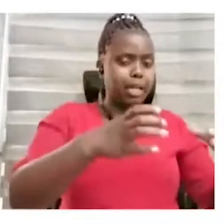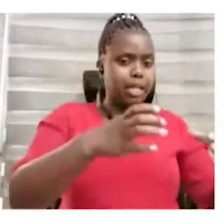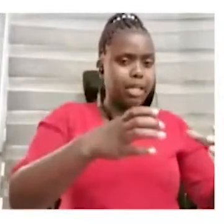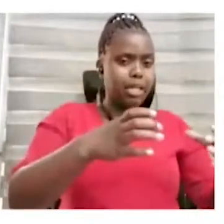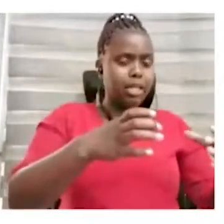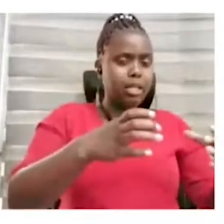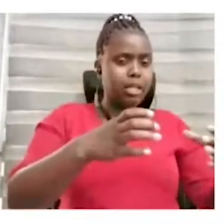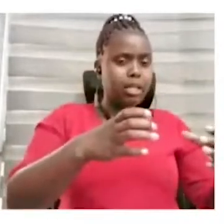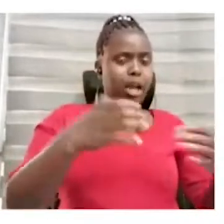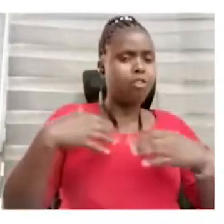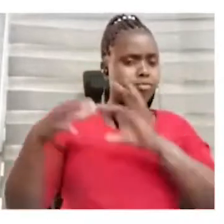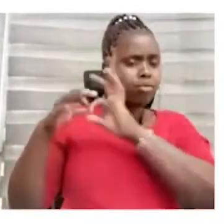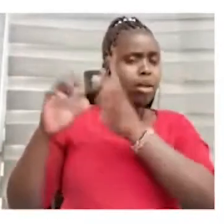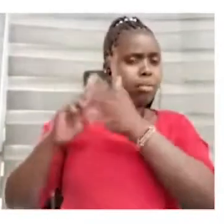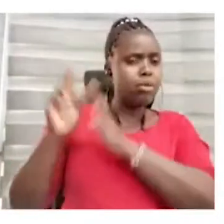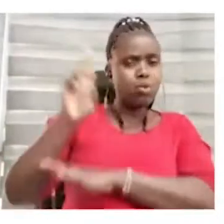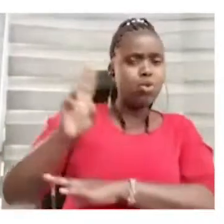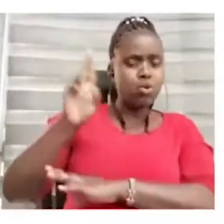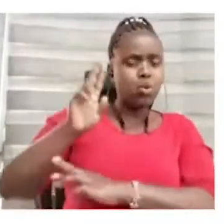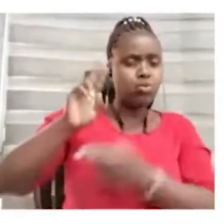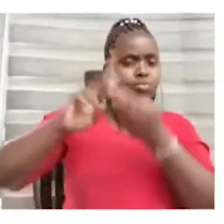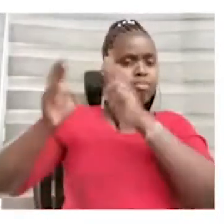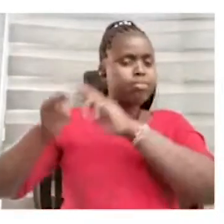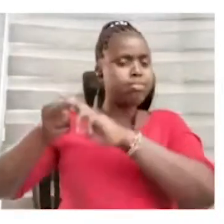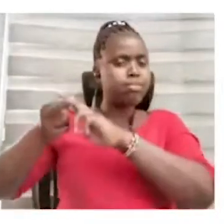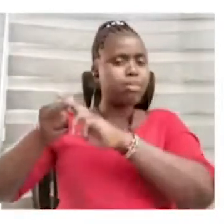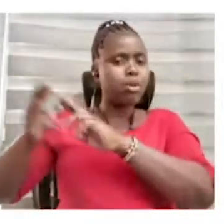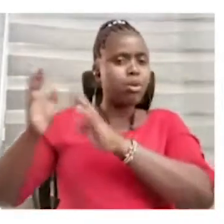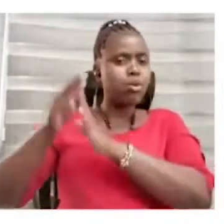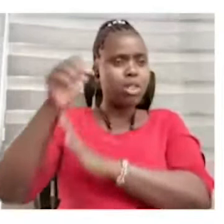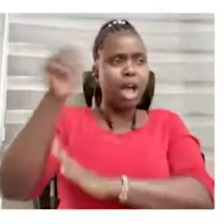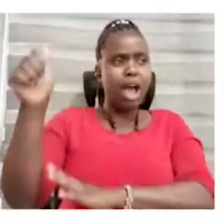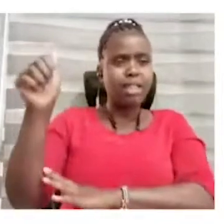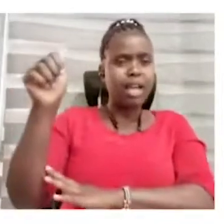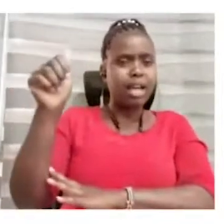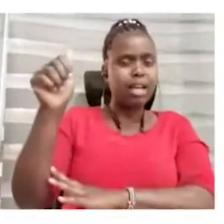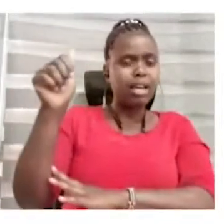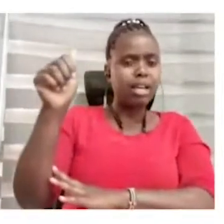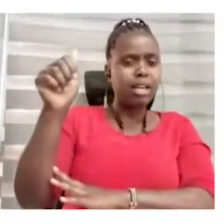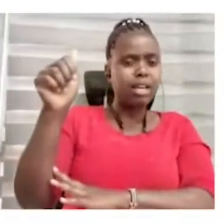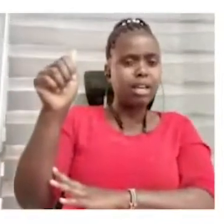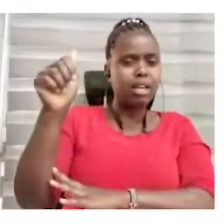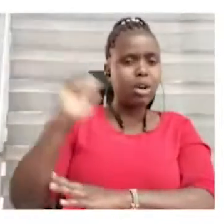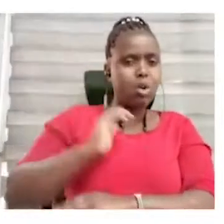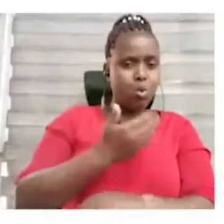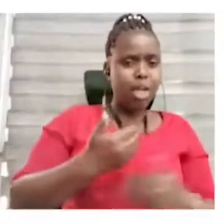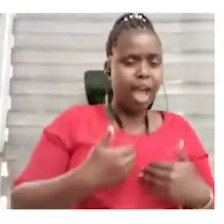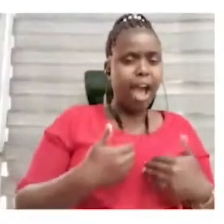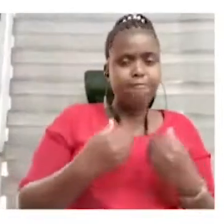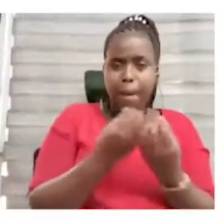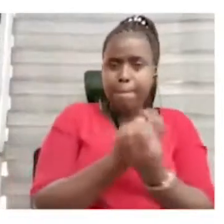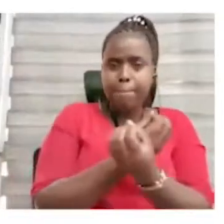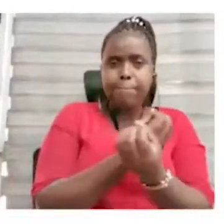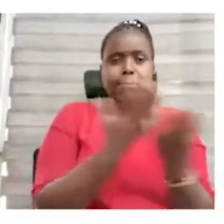we use and reference external standards like WCAGs and so forth, we have so many diverse